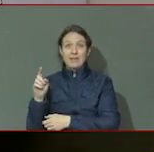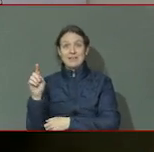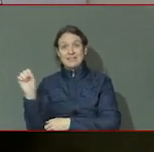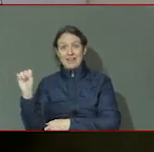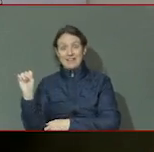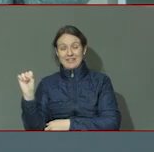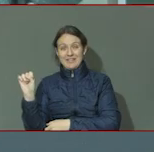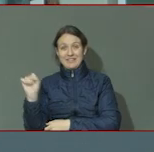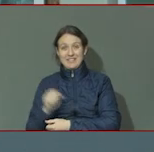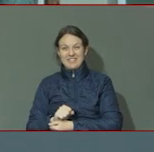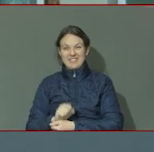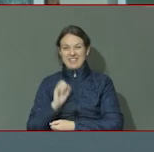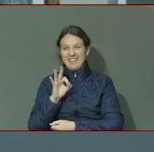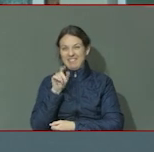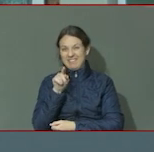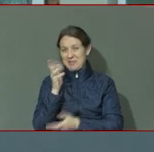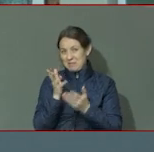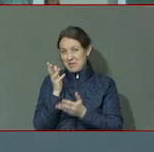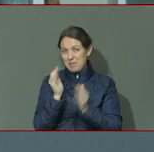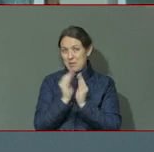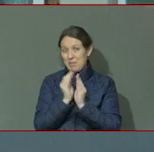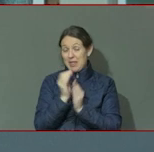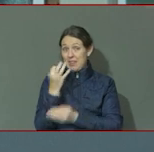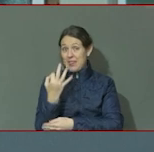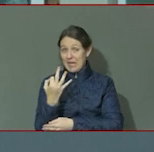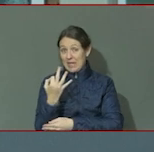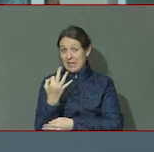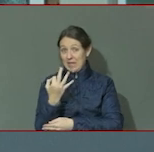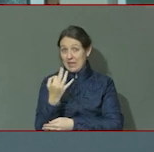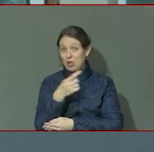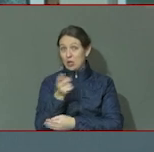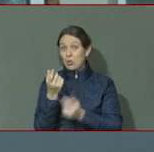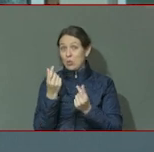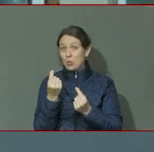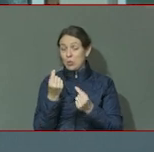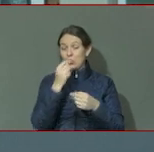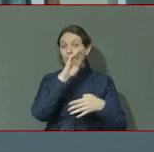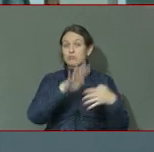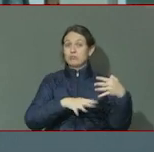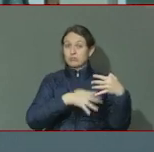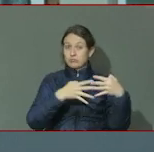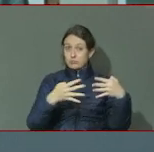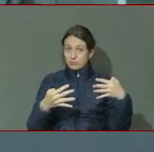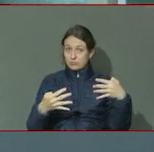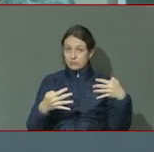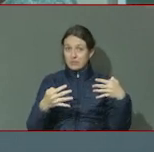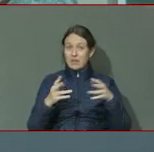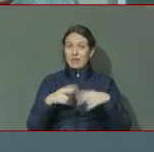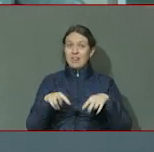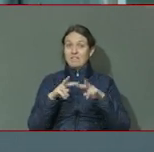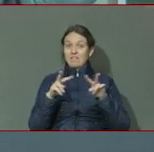girls, if this counts 3 marks, then it means you take your graph, you put in the value on